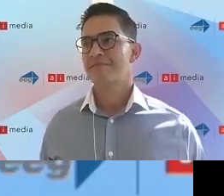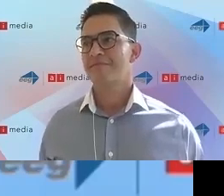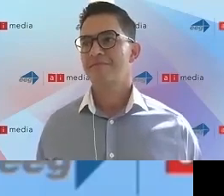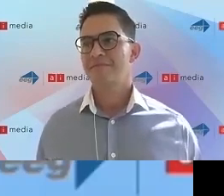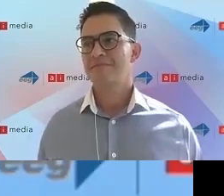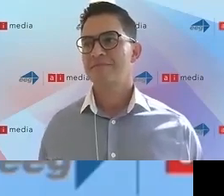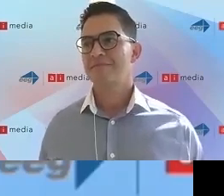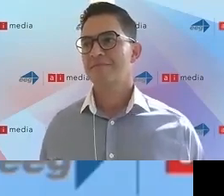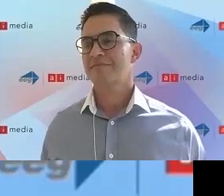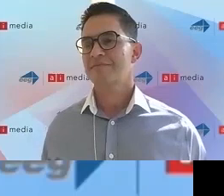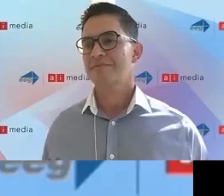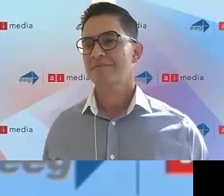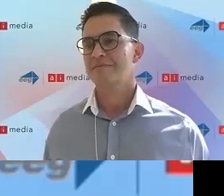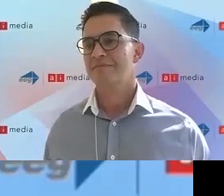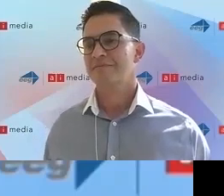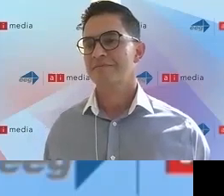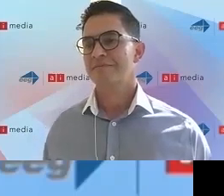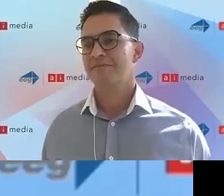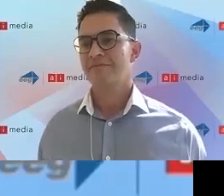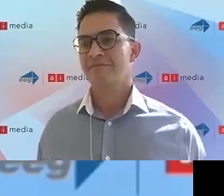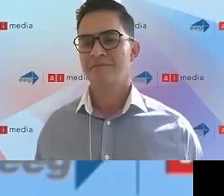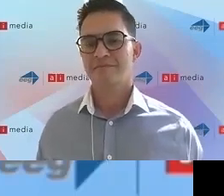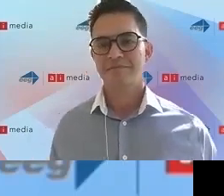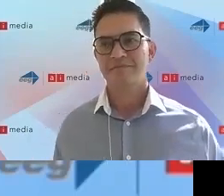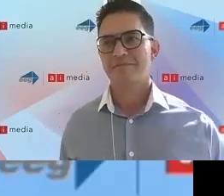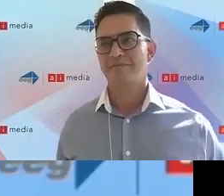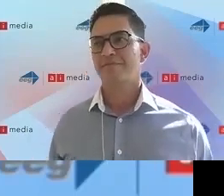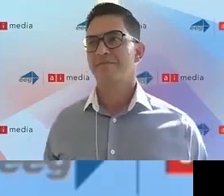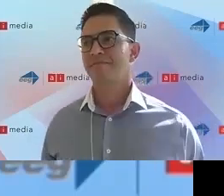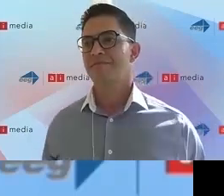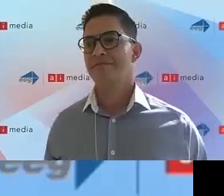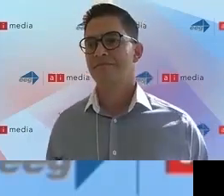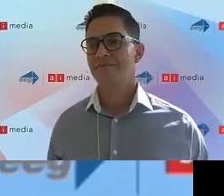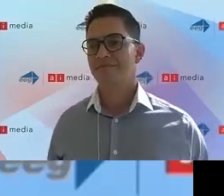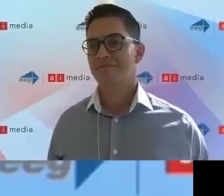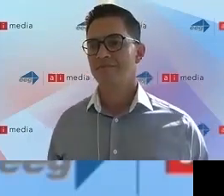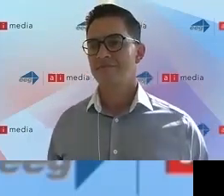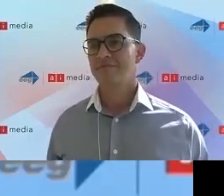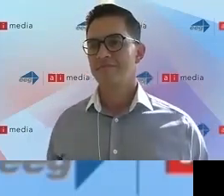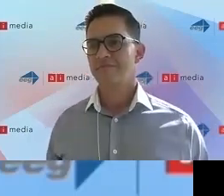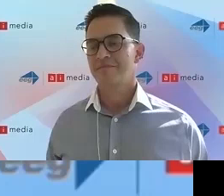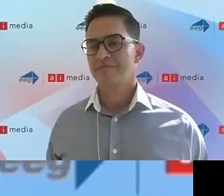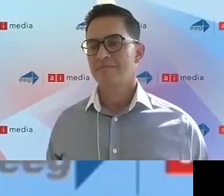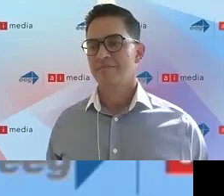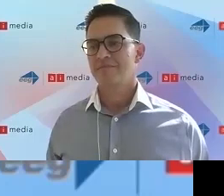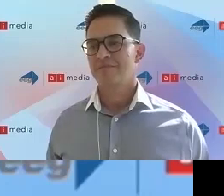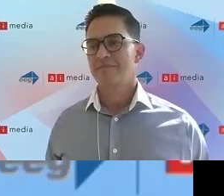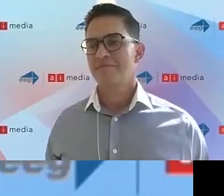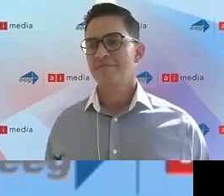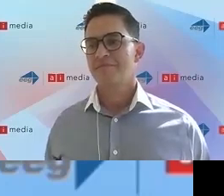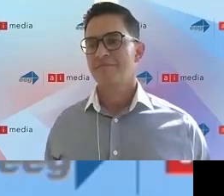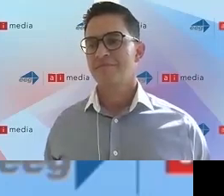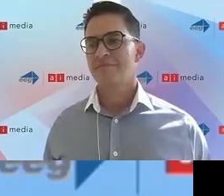be able to do it for a sustained period of time. So we're building solid foundations in applications,